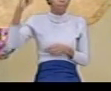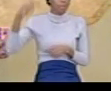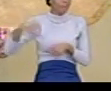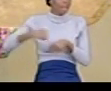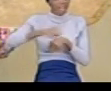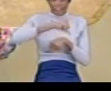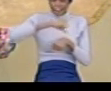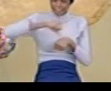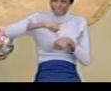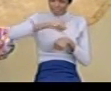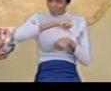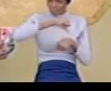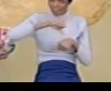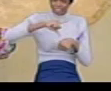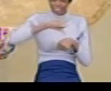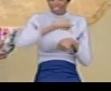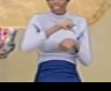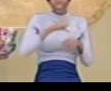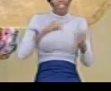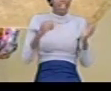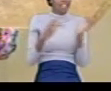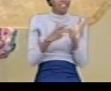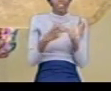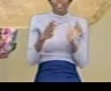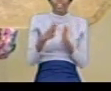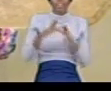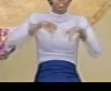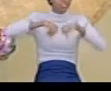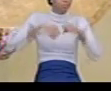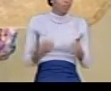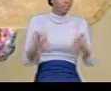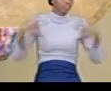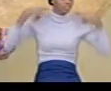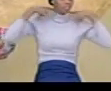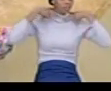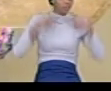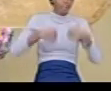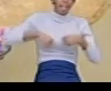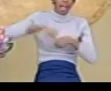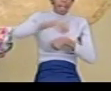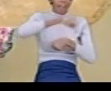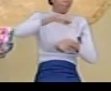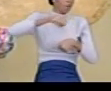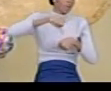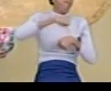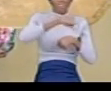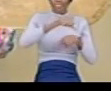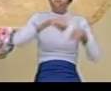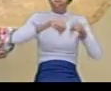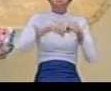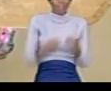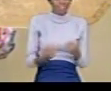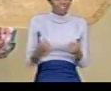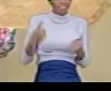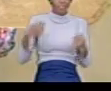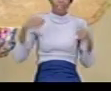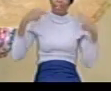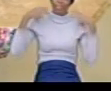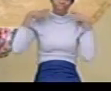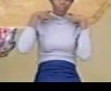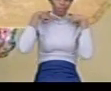yoke. By the anointing, Jesus breaks the yoke. Anointing breaks